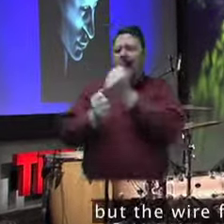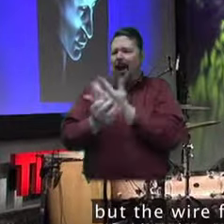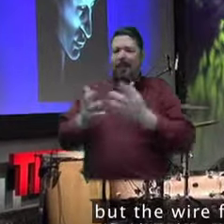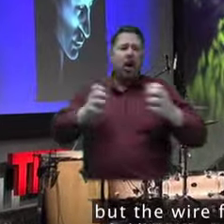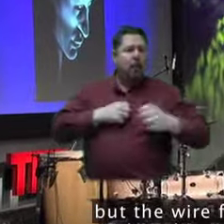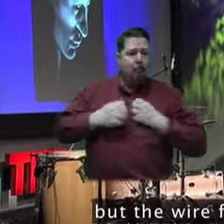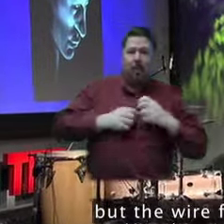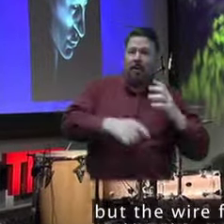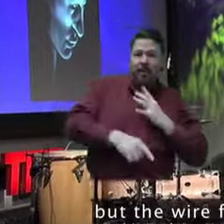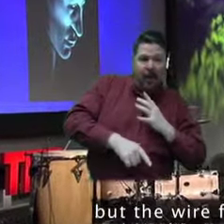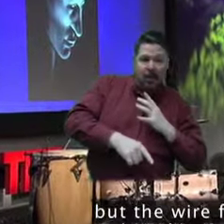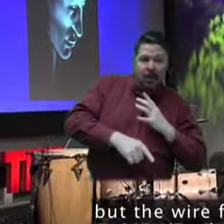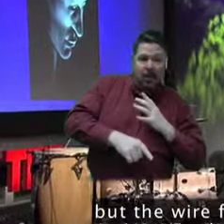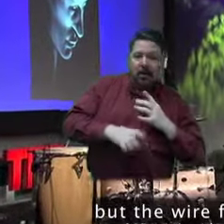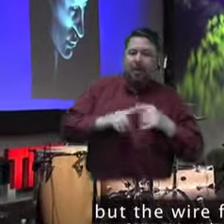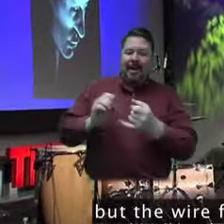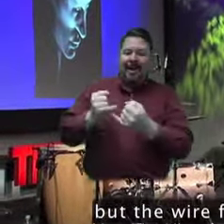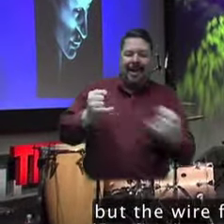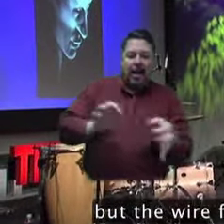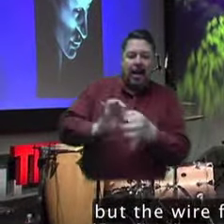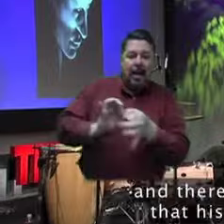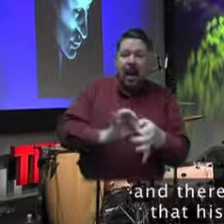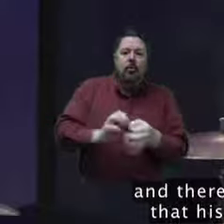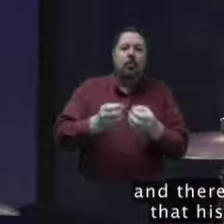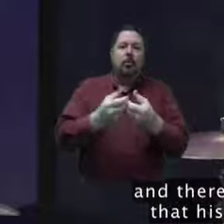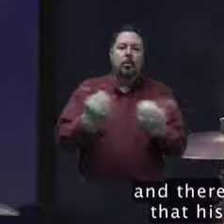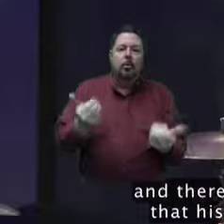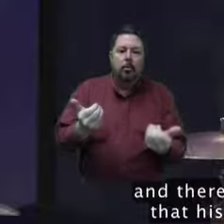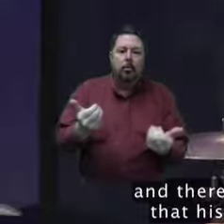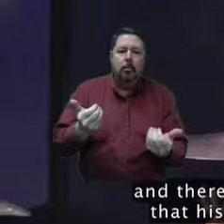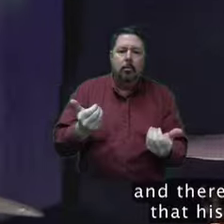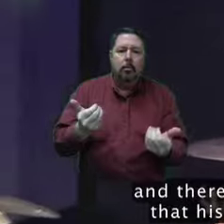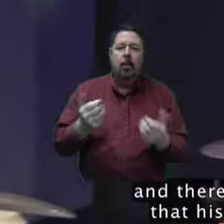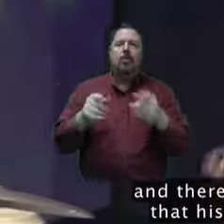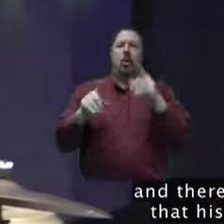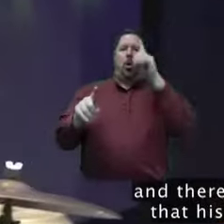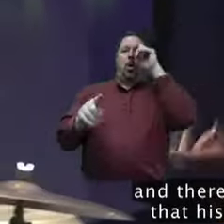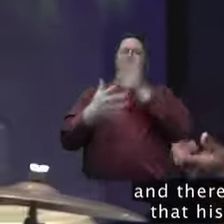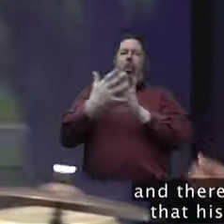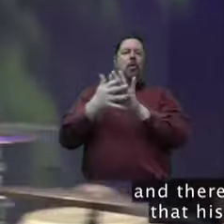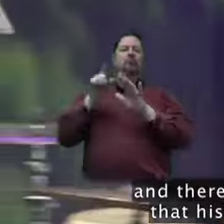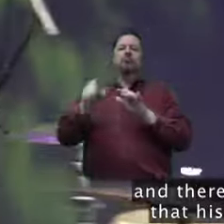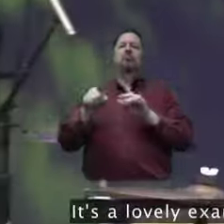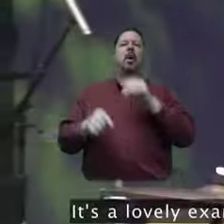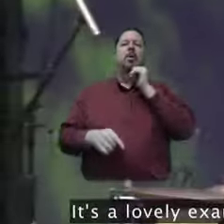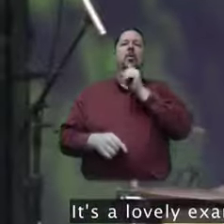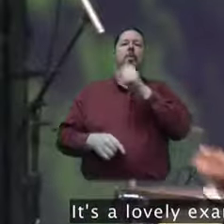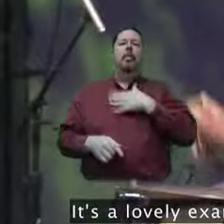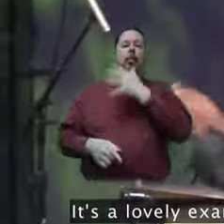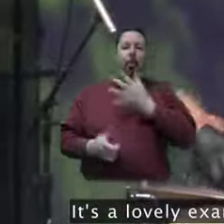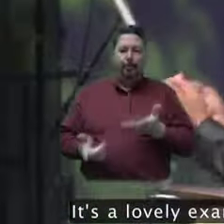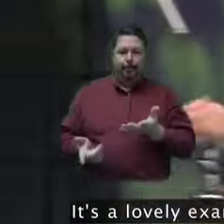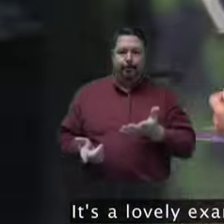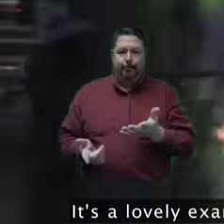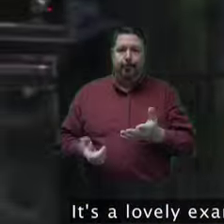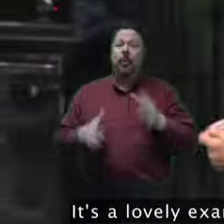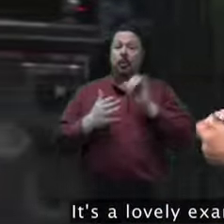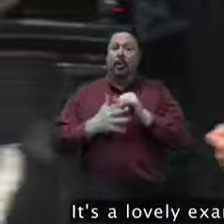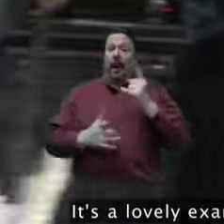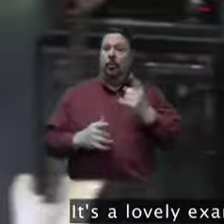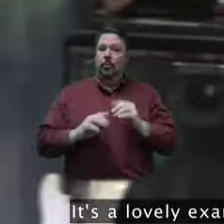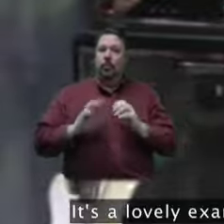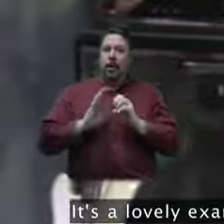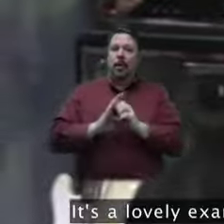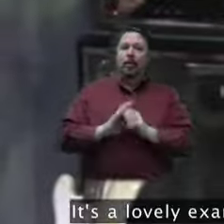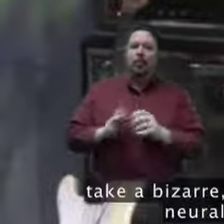So on and so forth. But the wire from vision to emotions is cut. And therefore, he has this delusion that his mother is an imposter. It's a lovely example of the